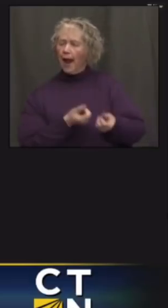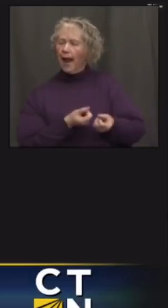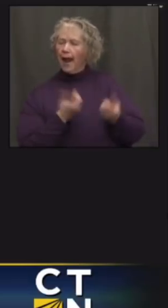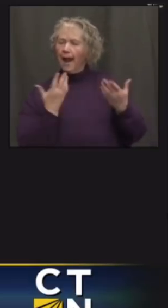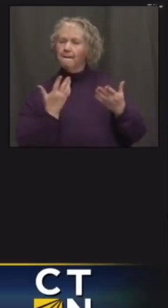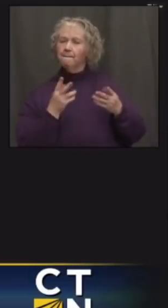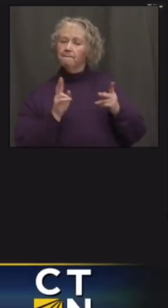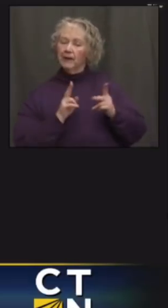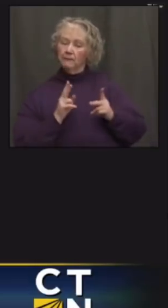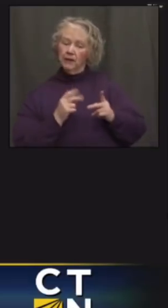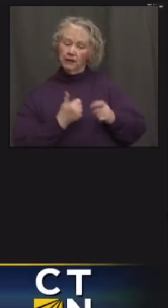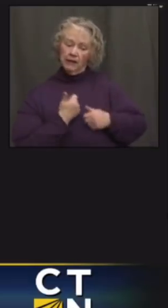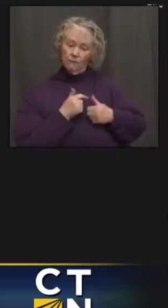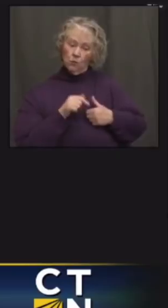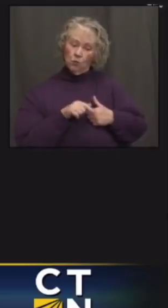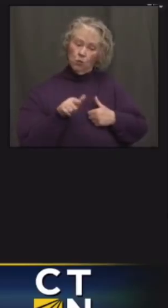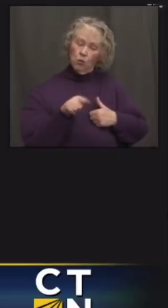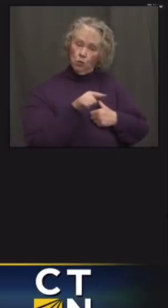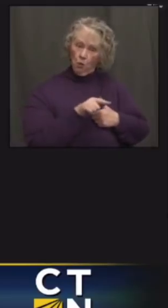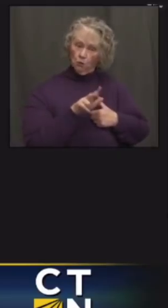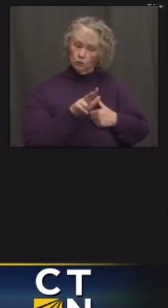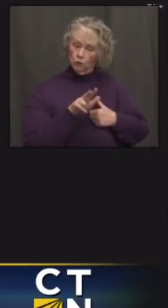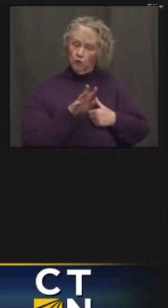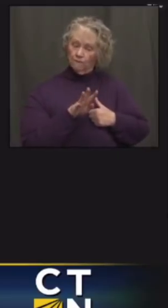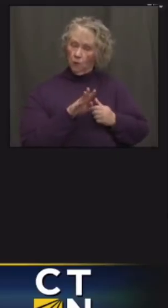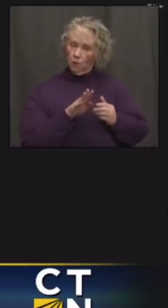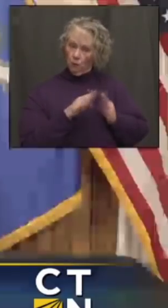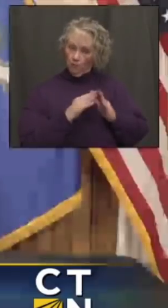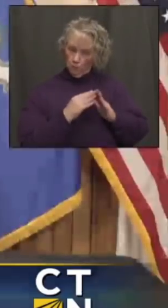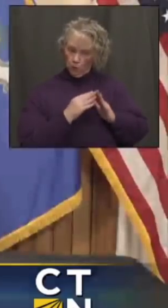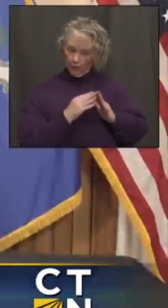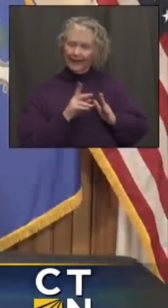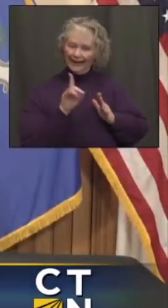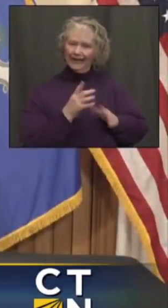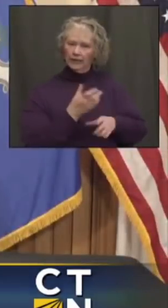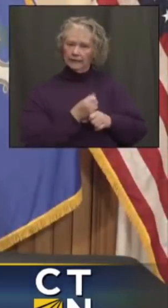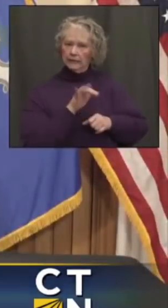or higher, and then an additional 10% was being directed to them.